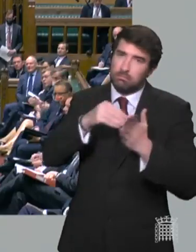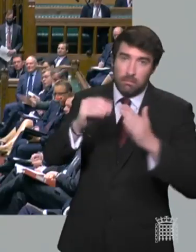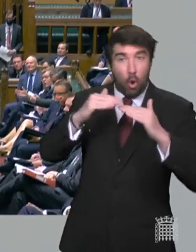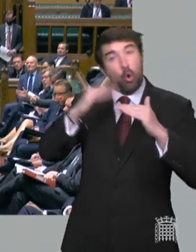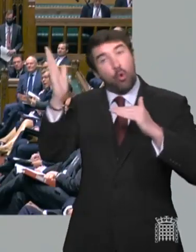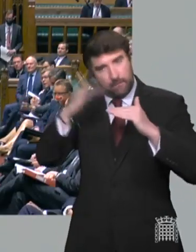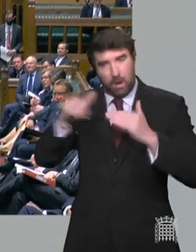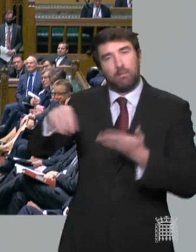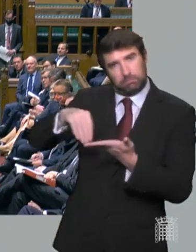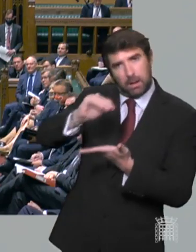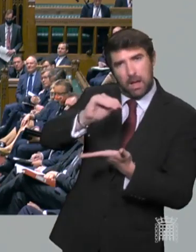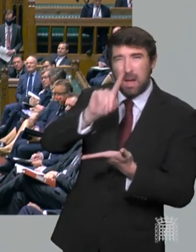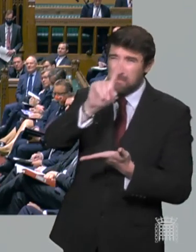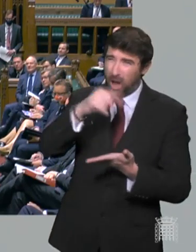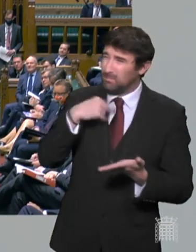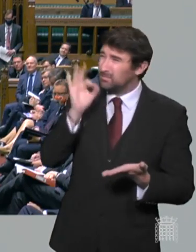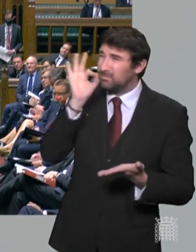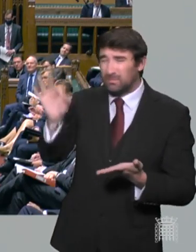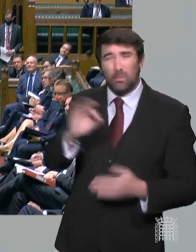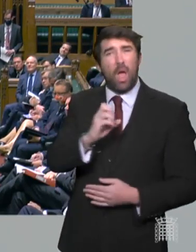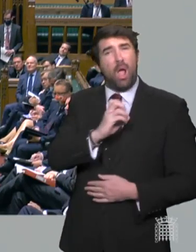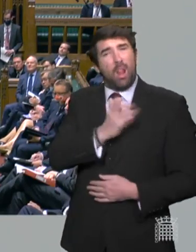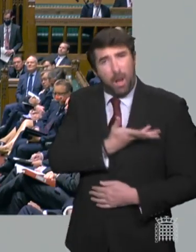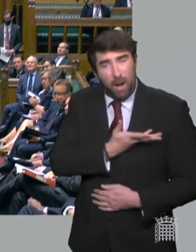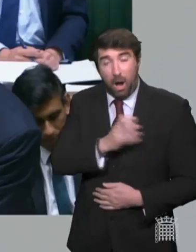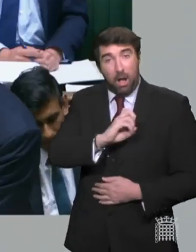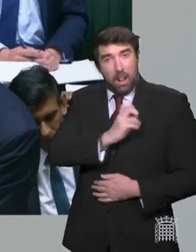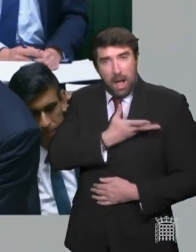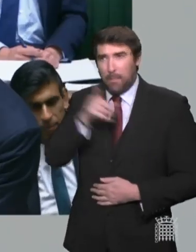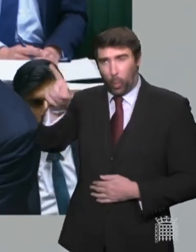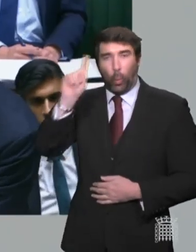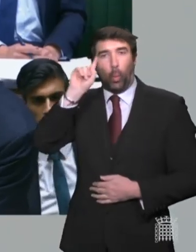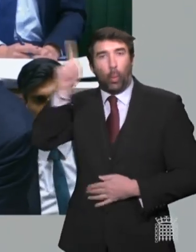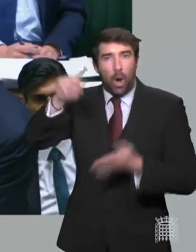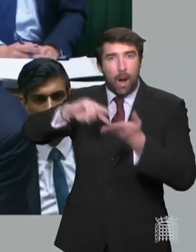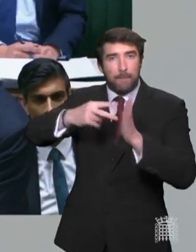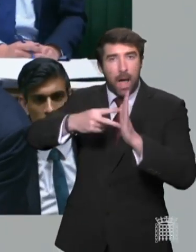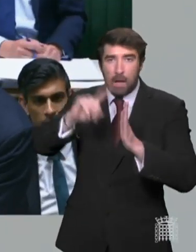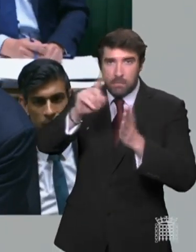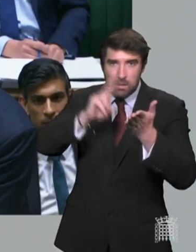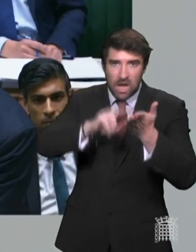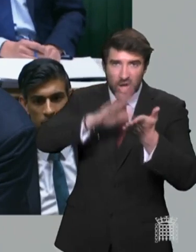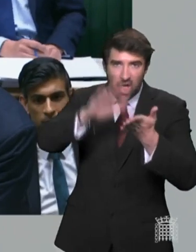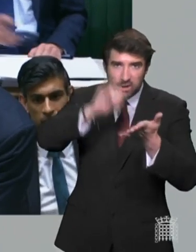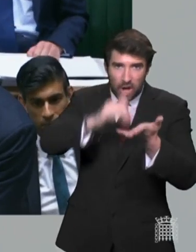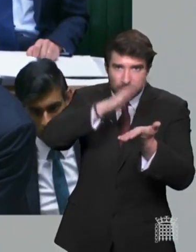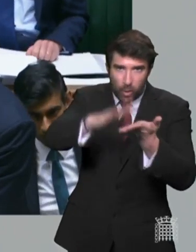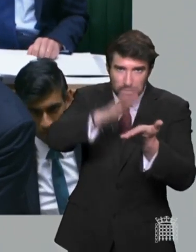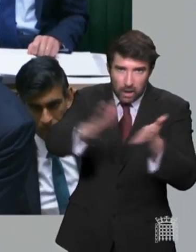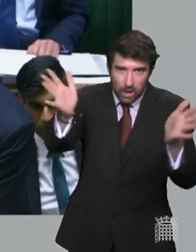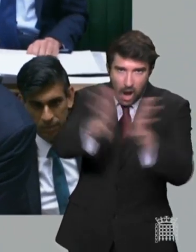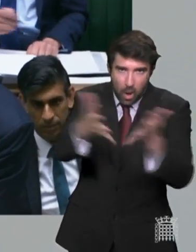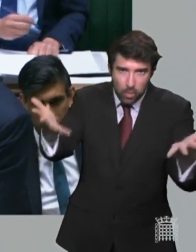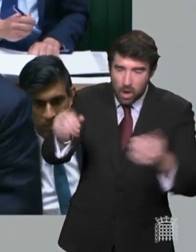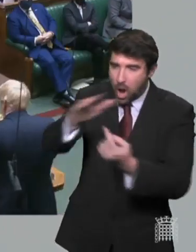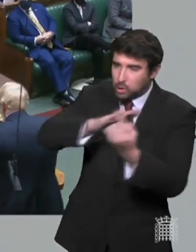backlogs in the NHS. And fix social care after decades of inertia and inactivity.